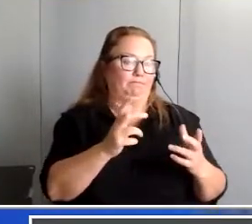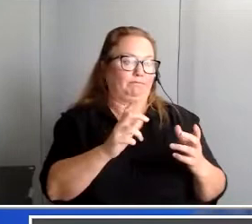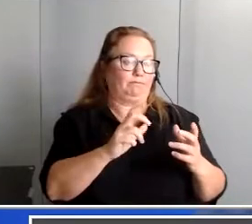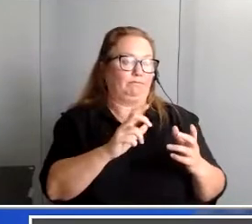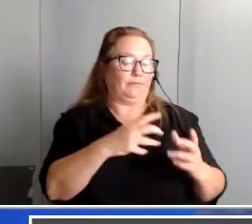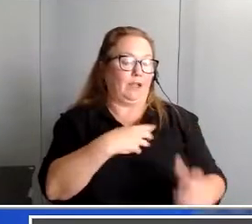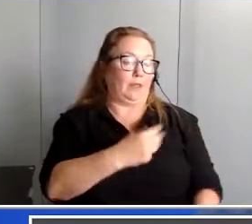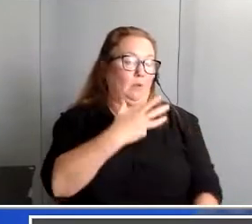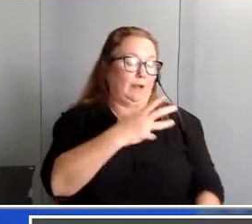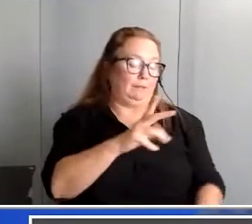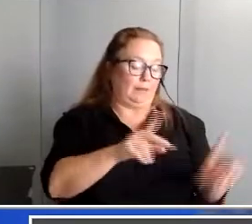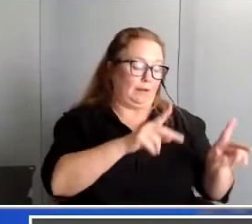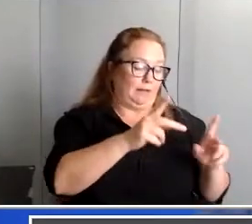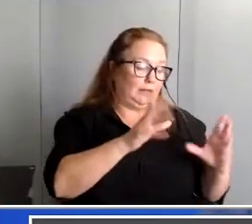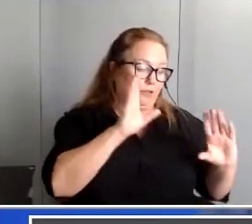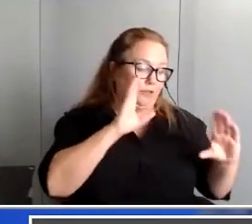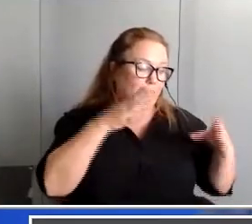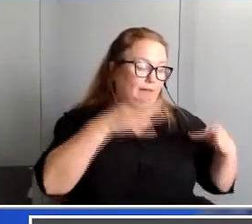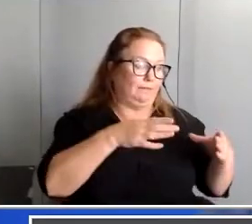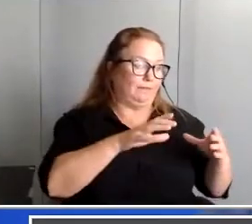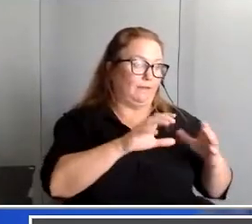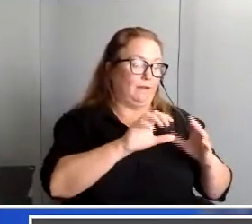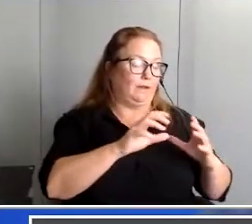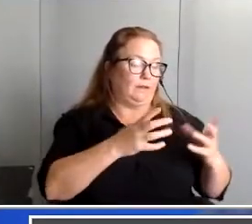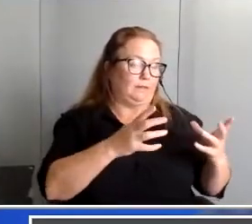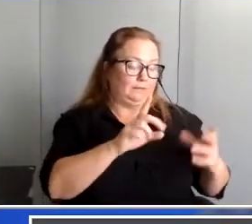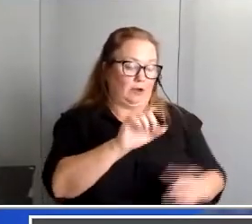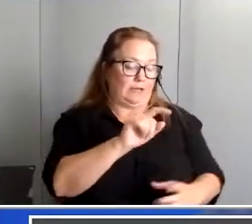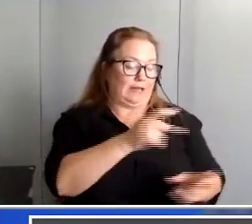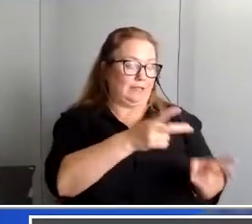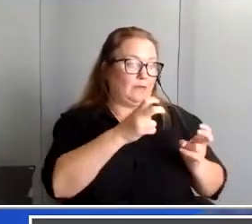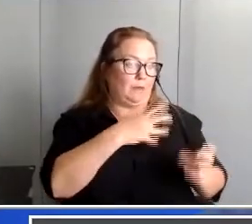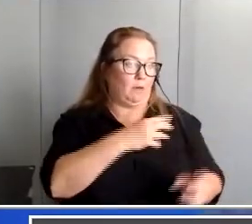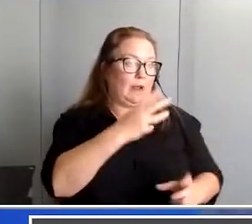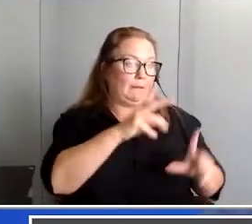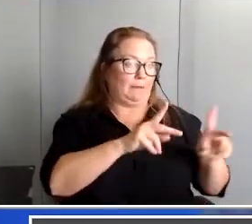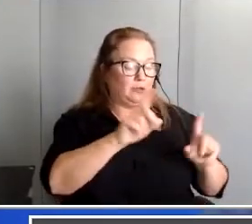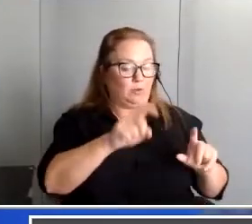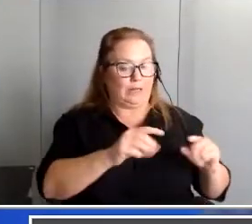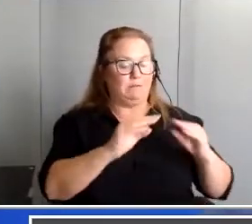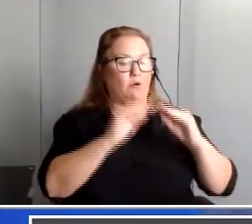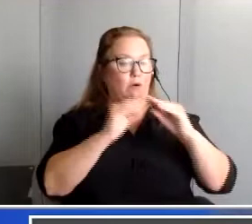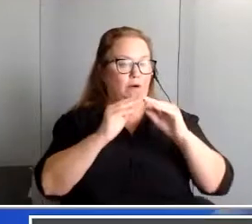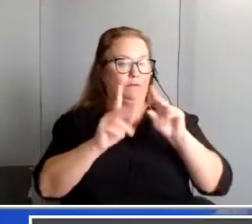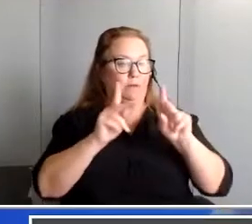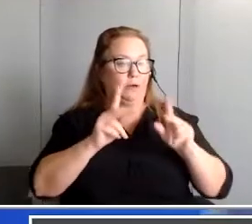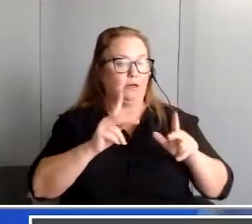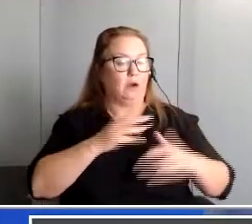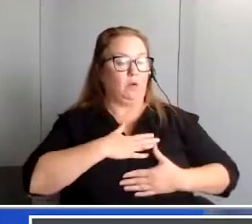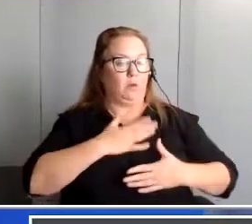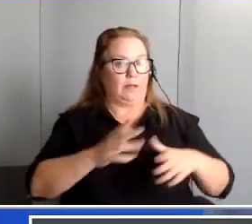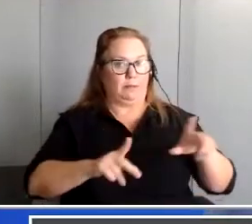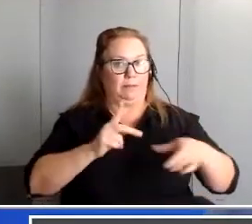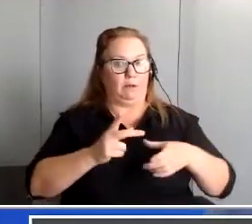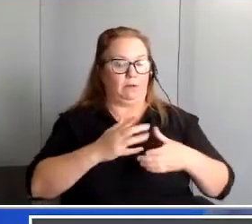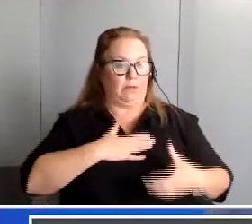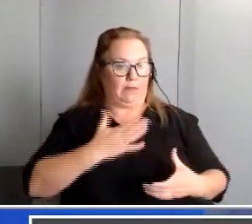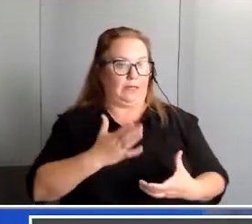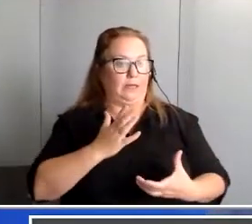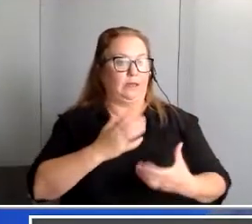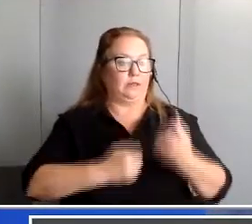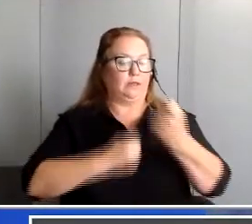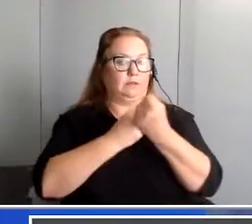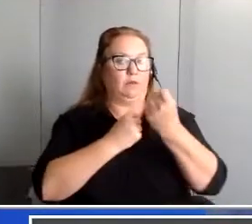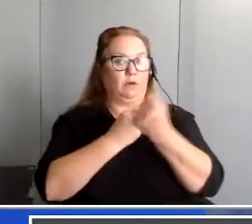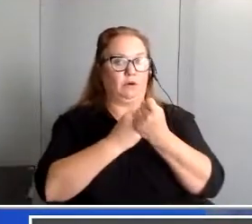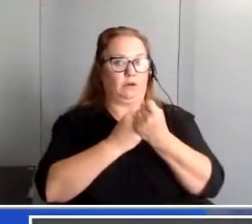population, and all of our data, and we need more information. We need people willing to jump in and support the, people of